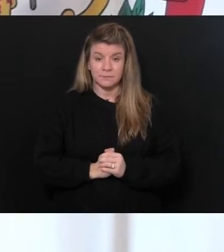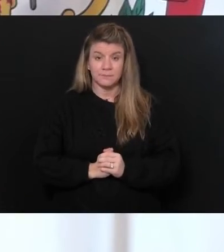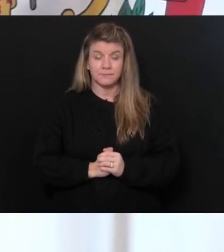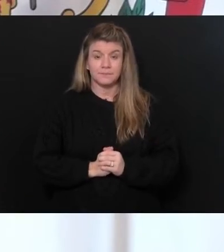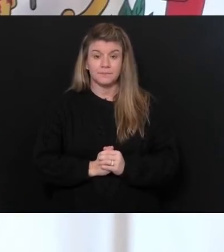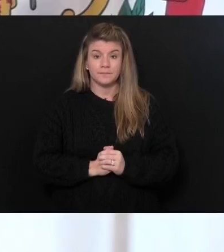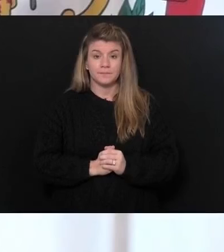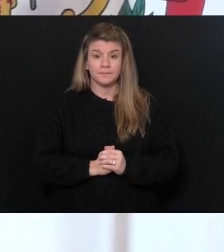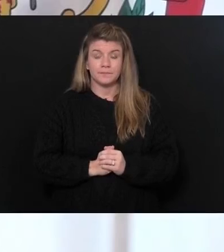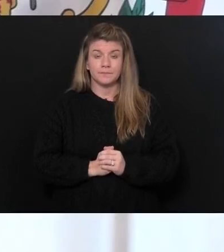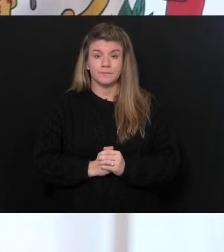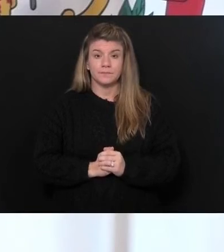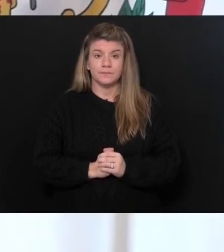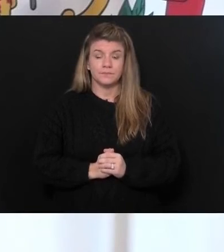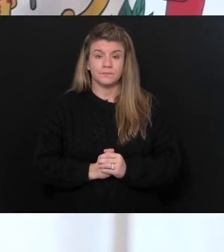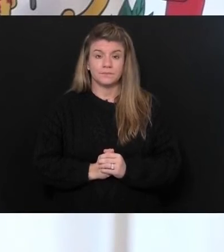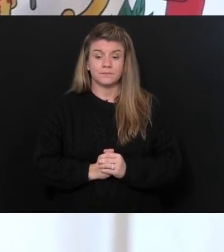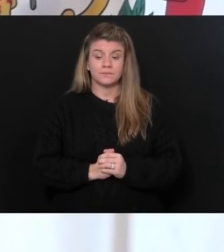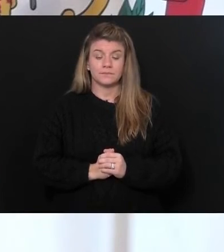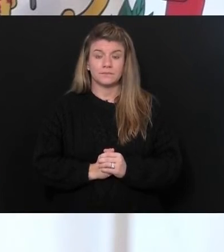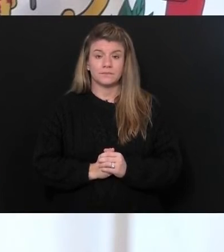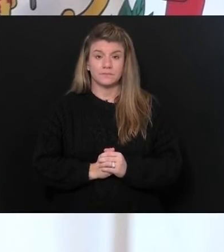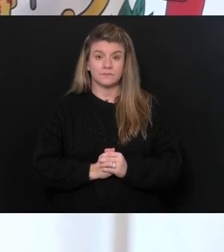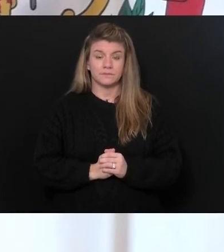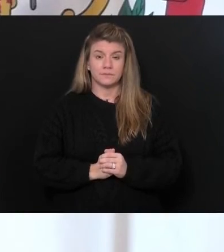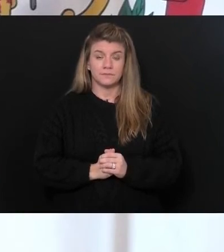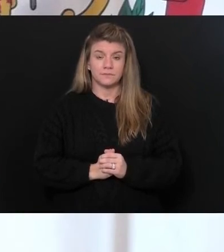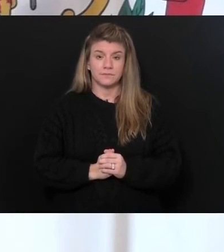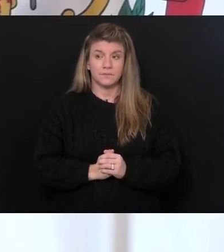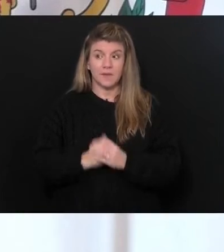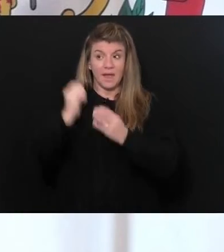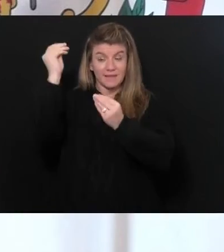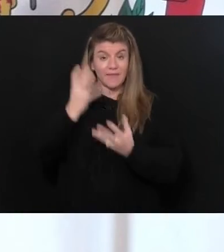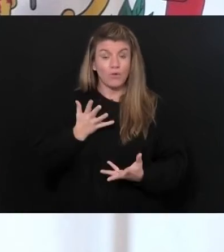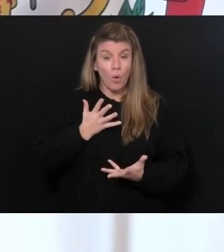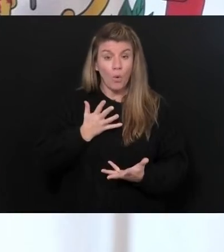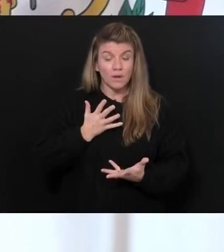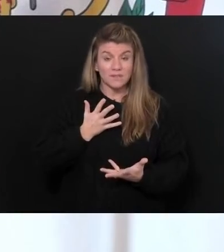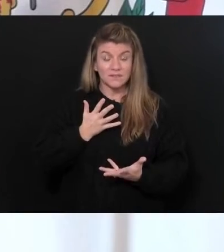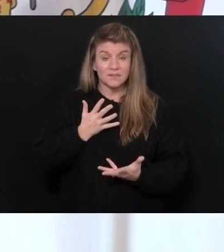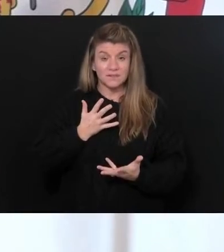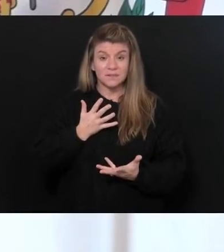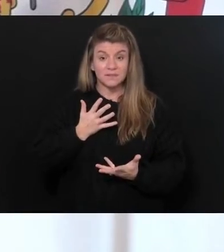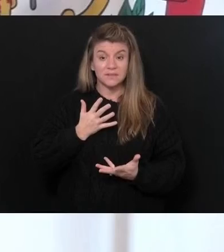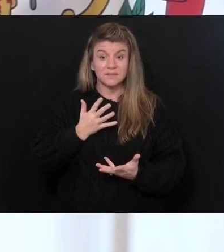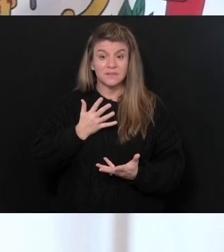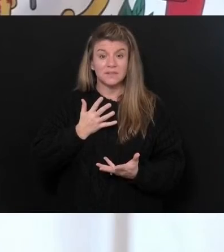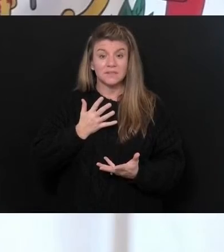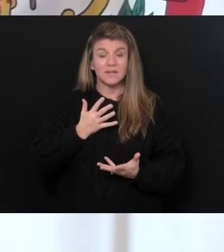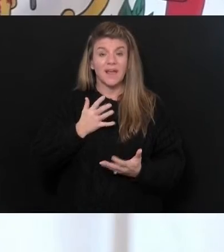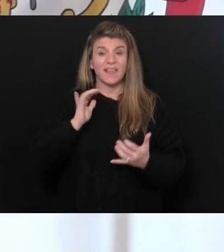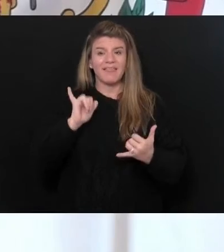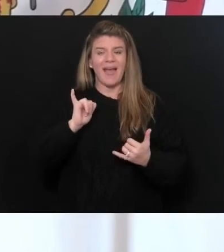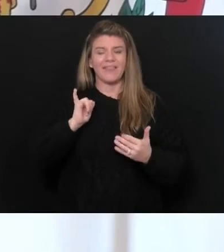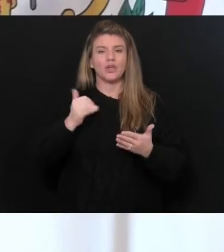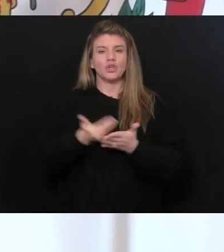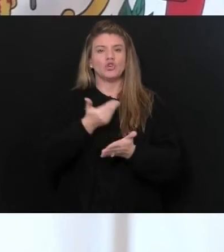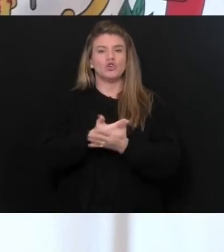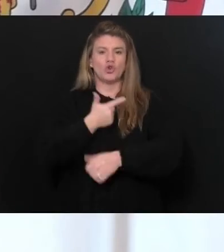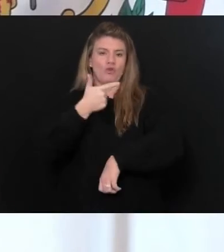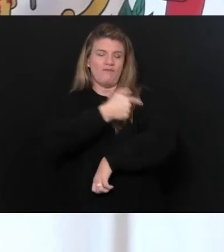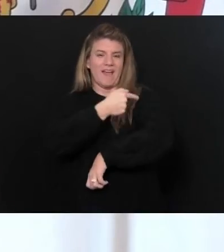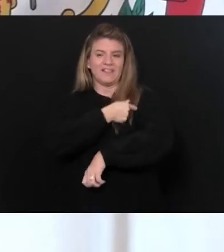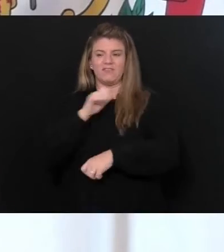I think that we have been told that the vaccines that are, that are in the works with some other